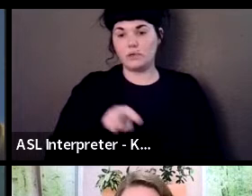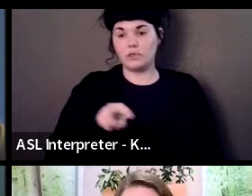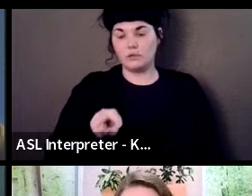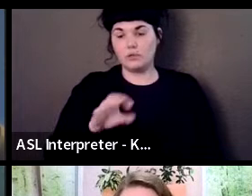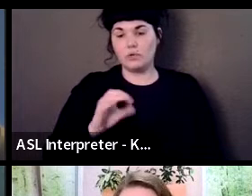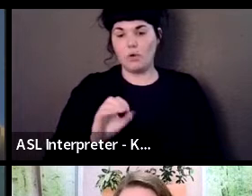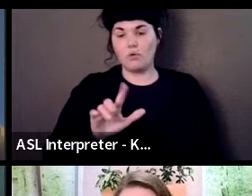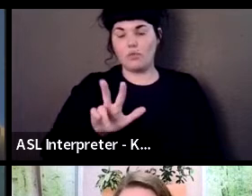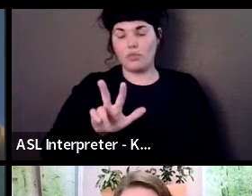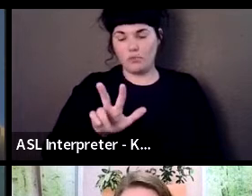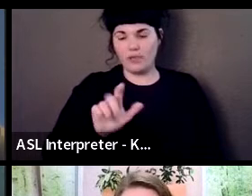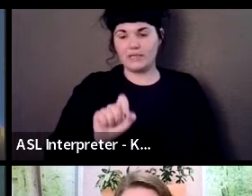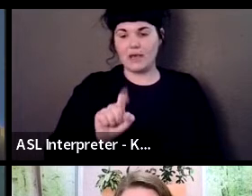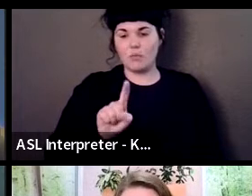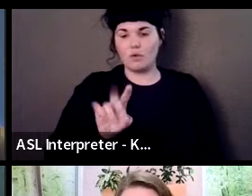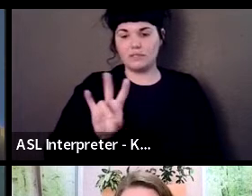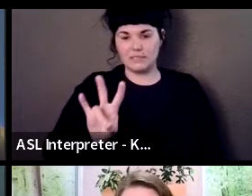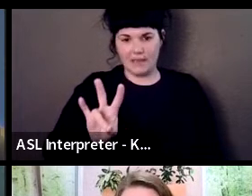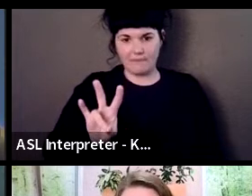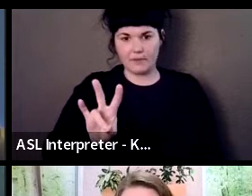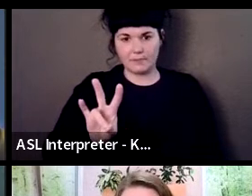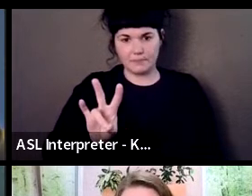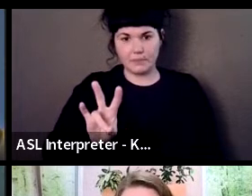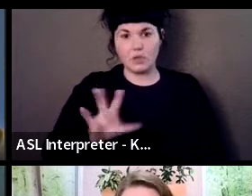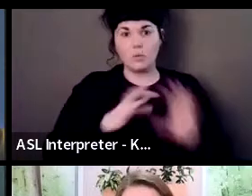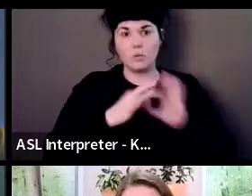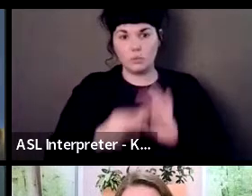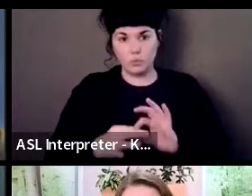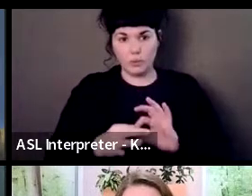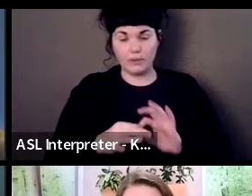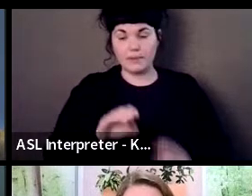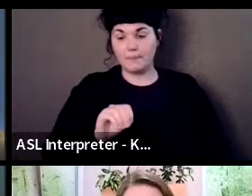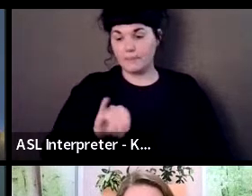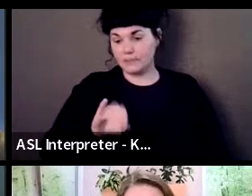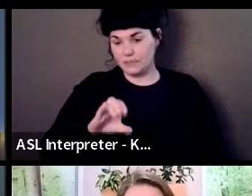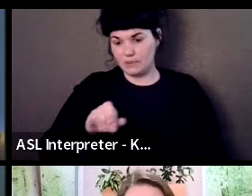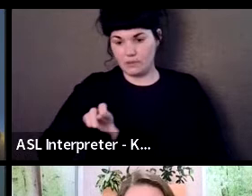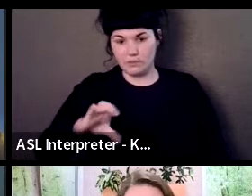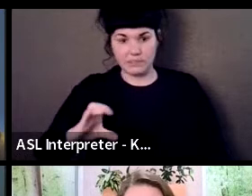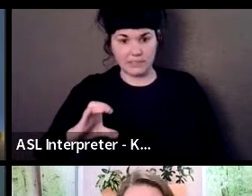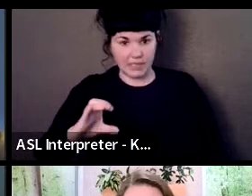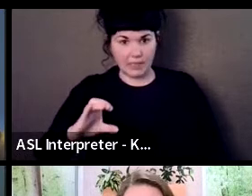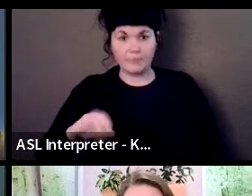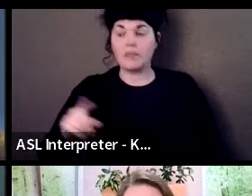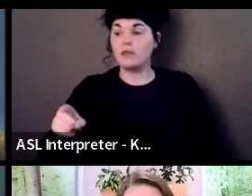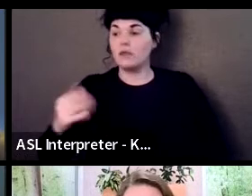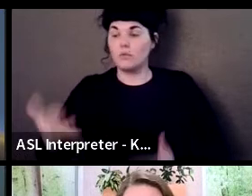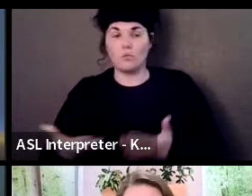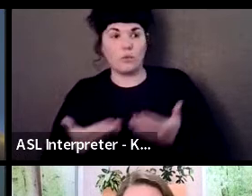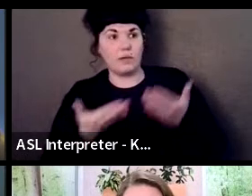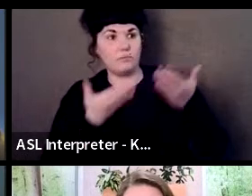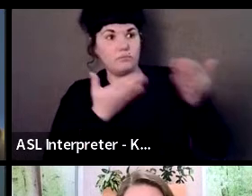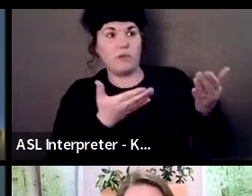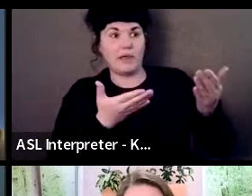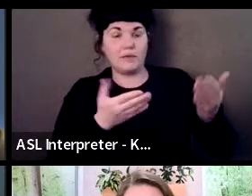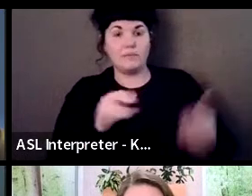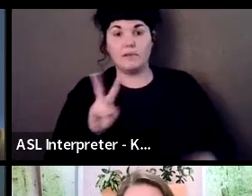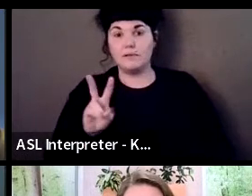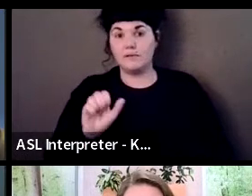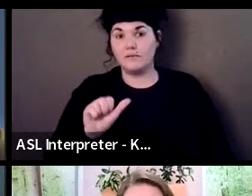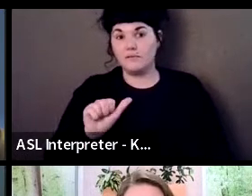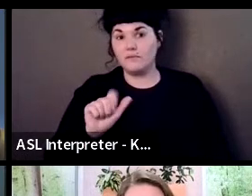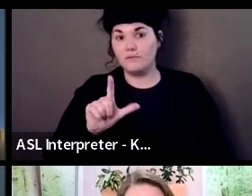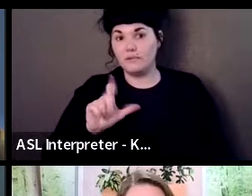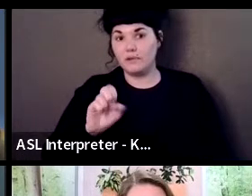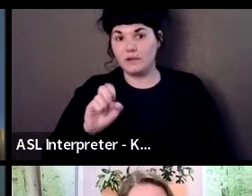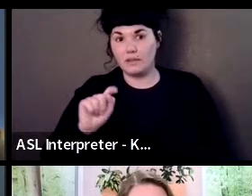2022-03.17. Be it resolved that the Michigan Independent Citizens Redistricting Commission appoints Commissioner Janice Follett as the liaison for the commission to the Office of